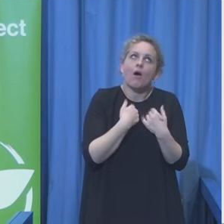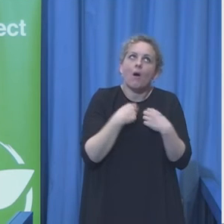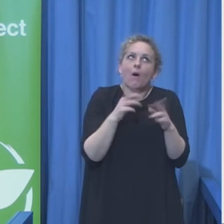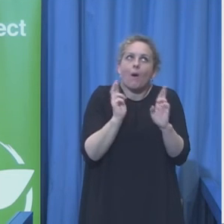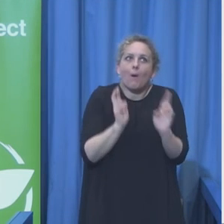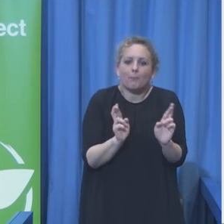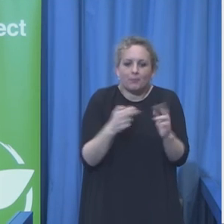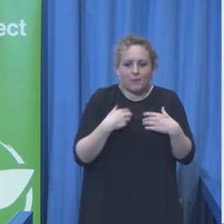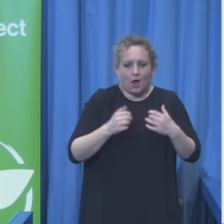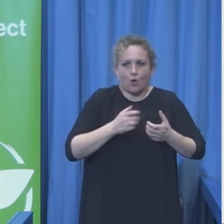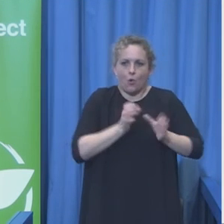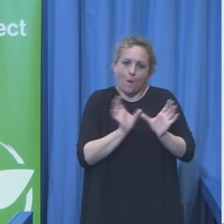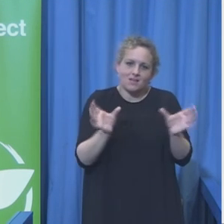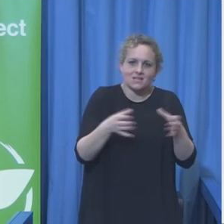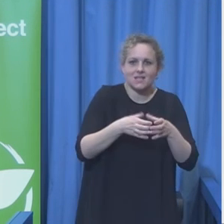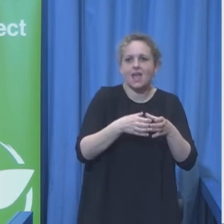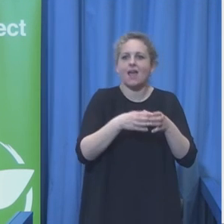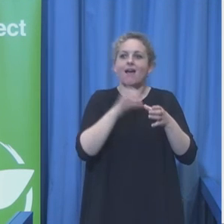thank you.